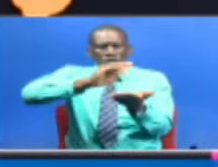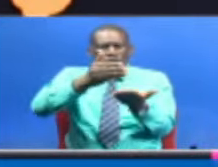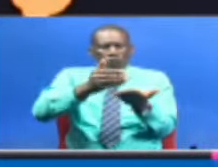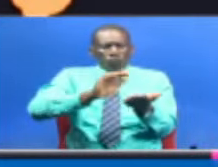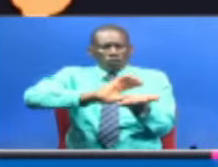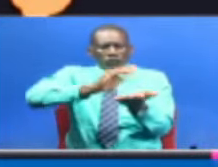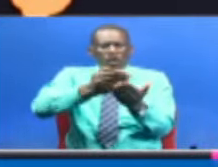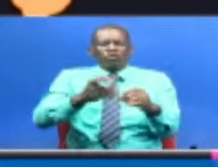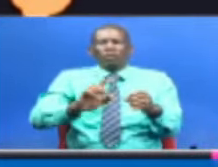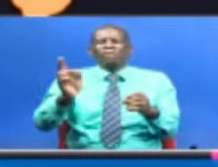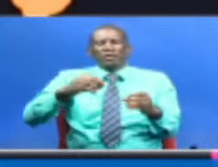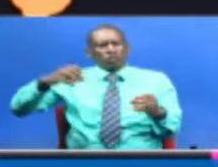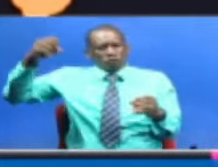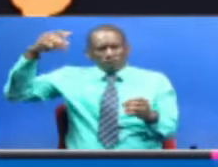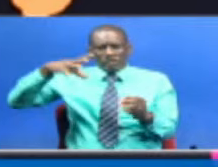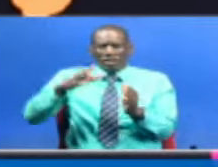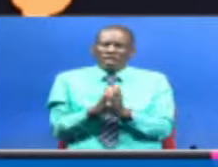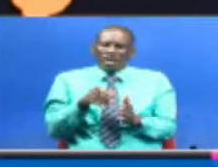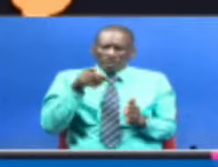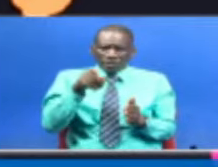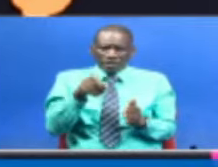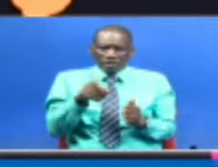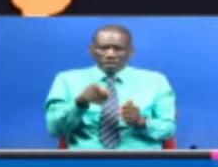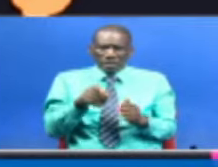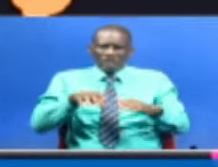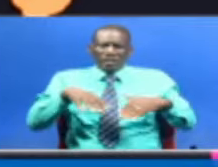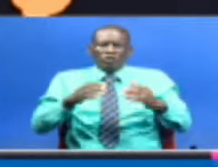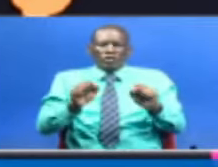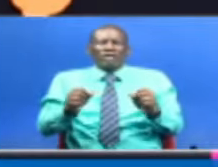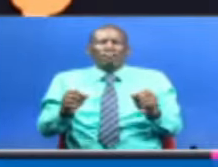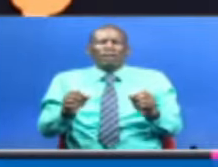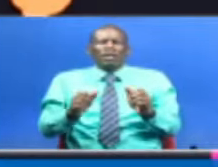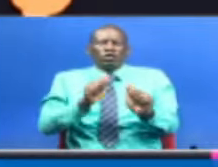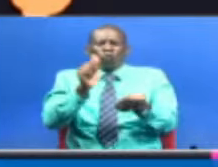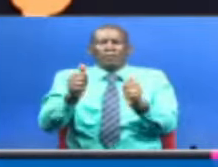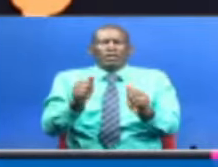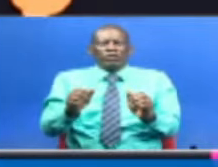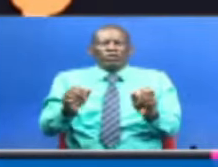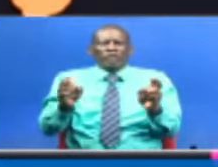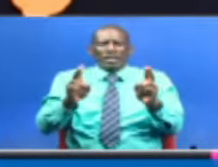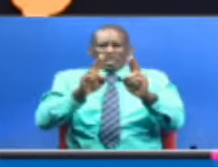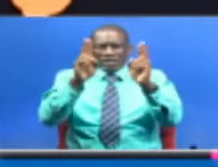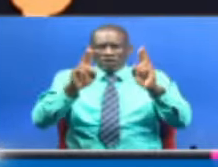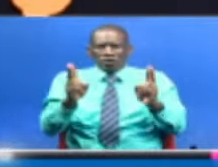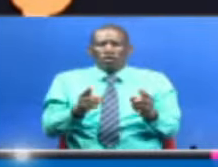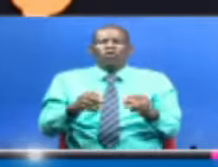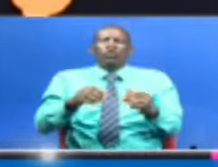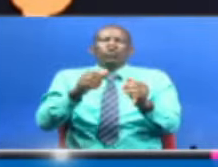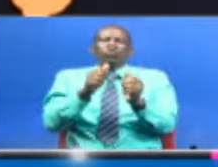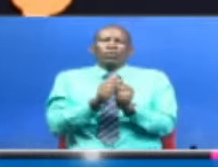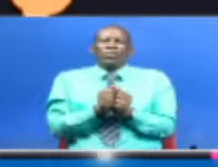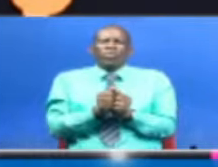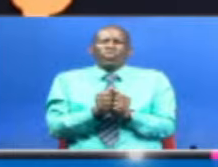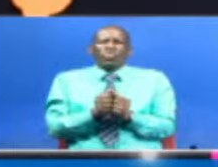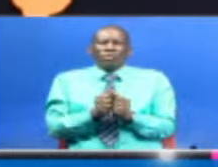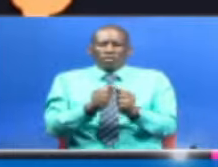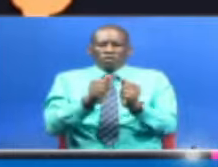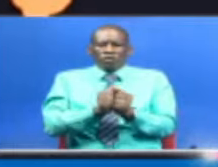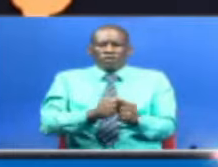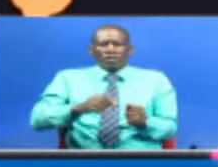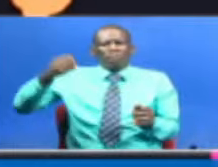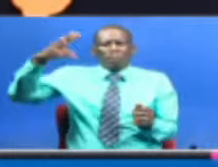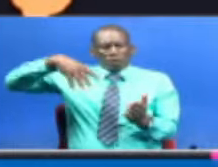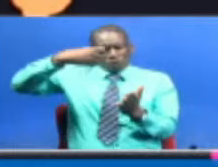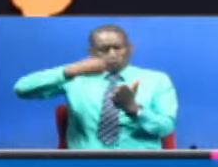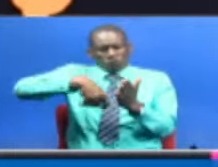Energy. And this is going to how we can become globally competitive. So irrespective of course, power tariffs have also